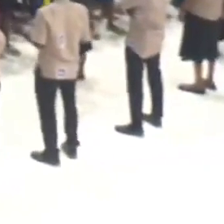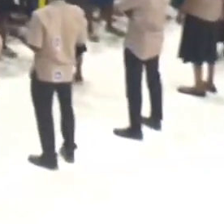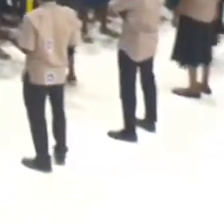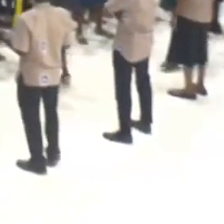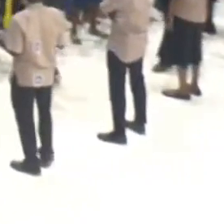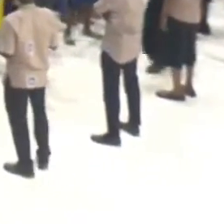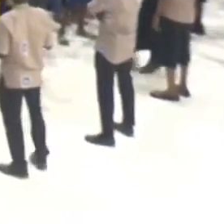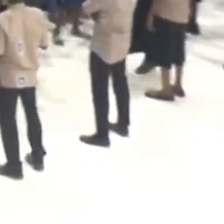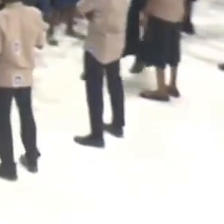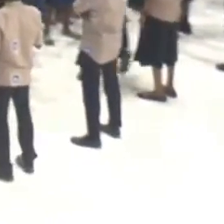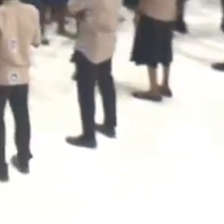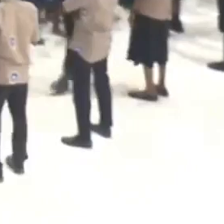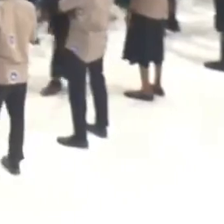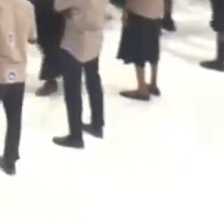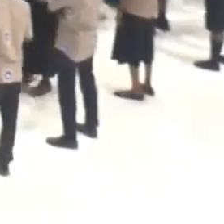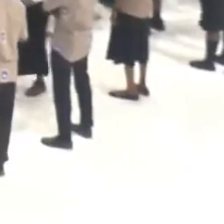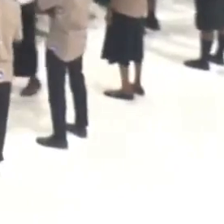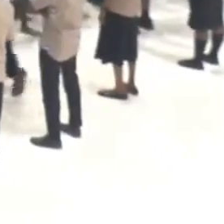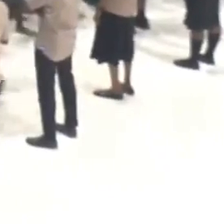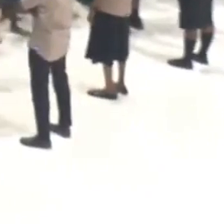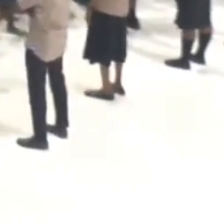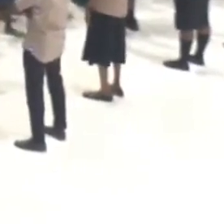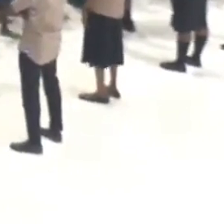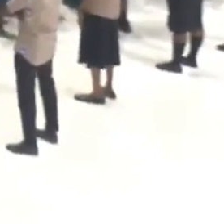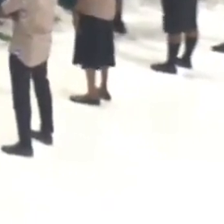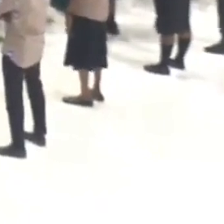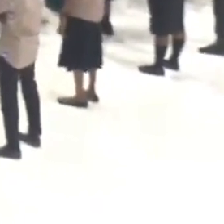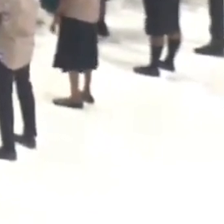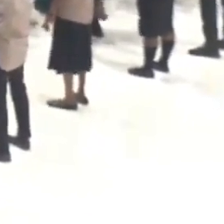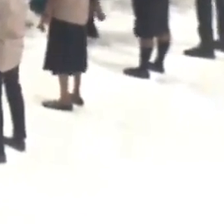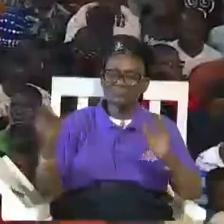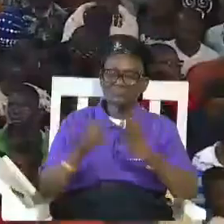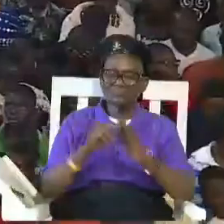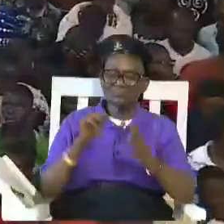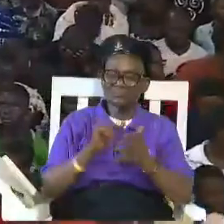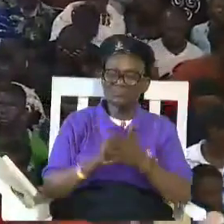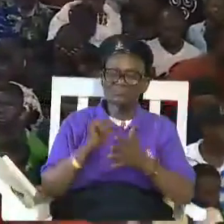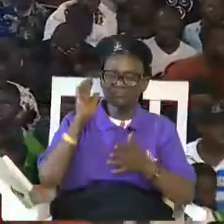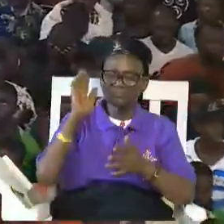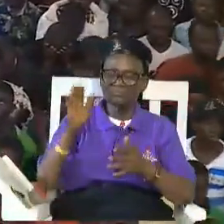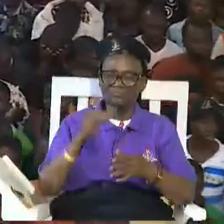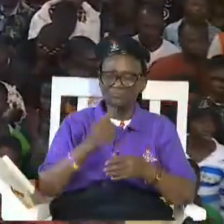A kind of salvation that will make them brand new creatures.